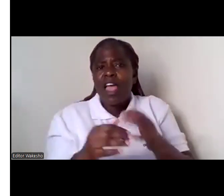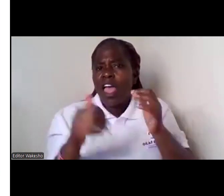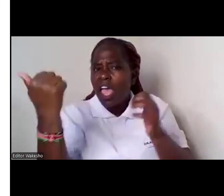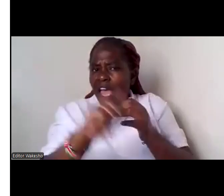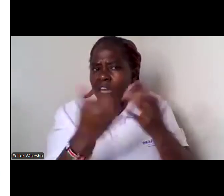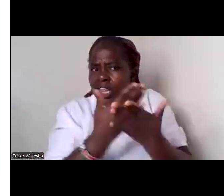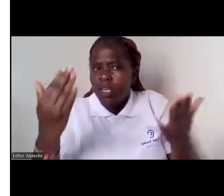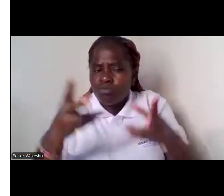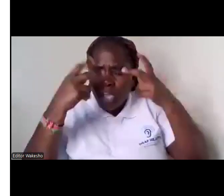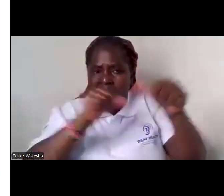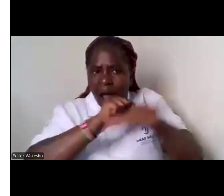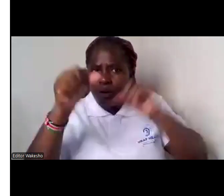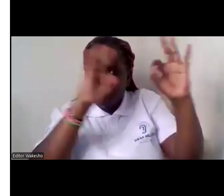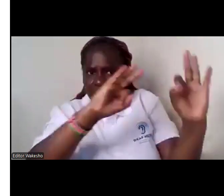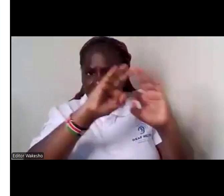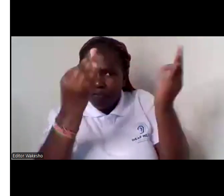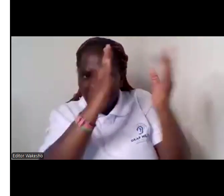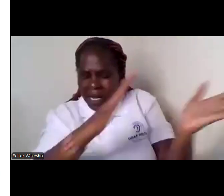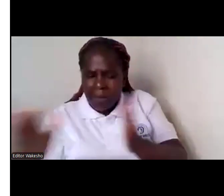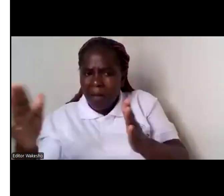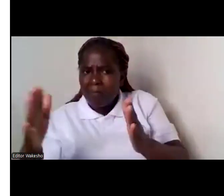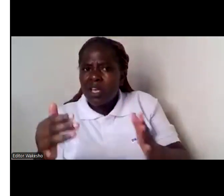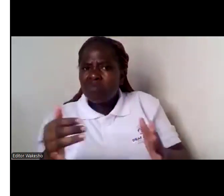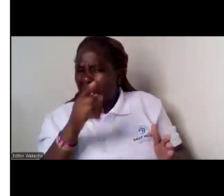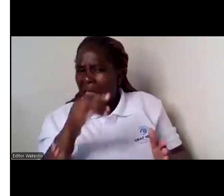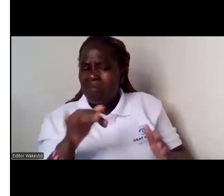had? Maybe I can mention a few myths I've had.